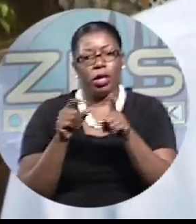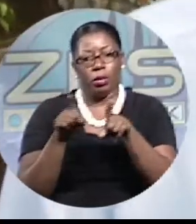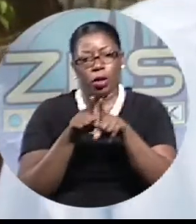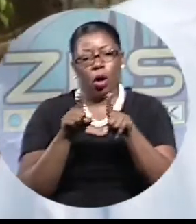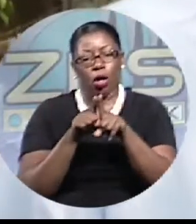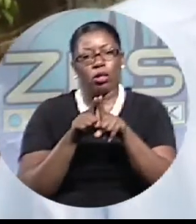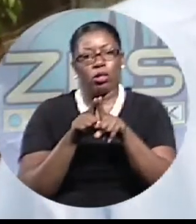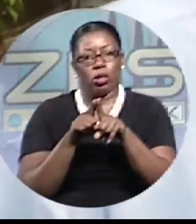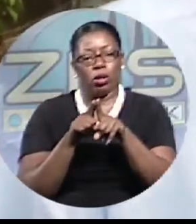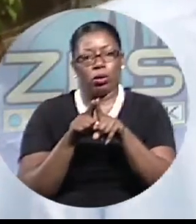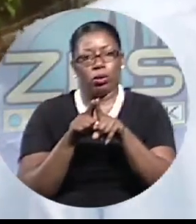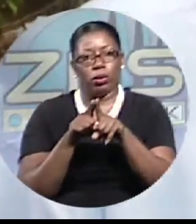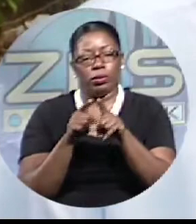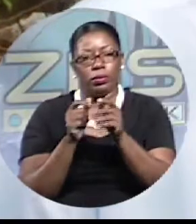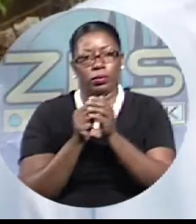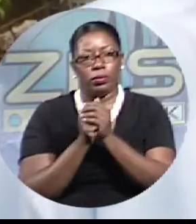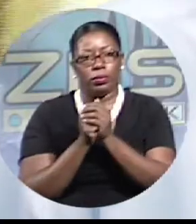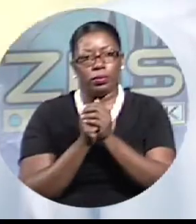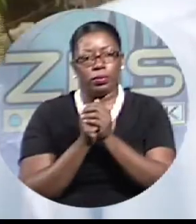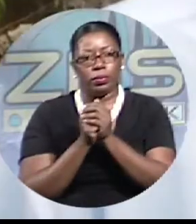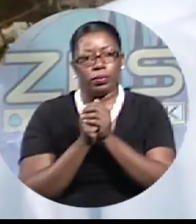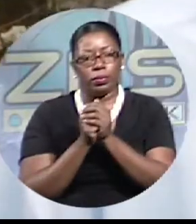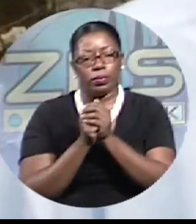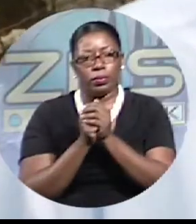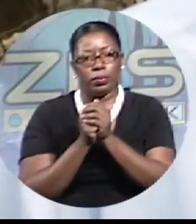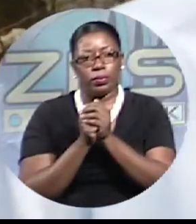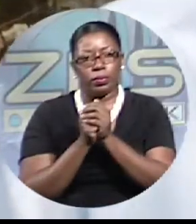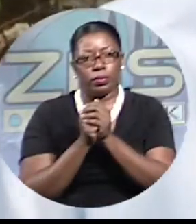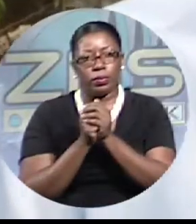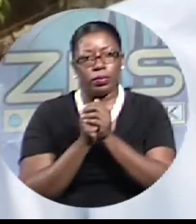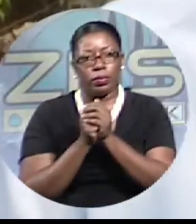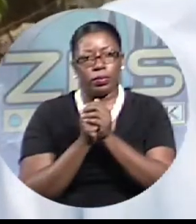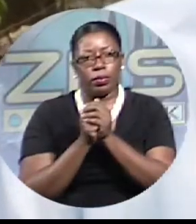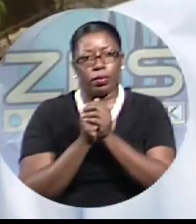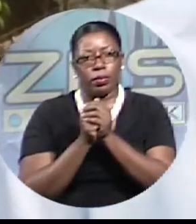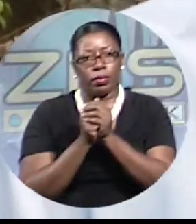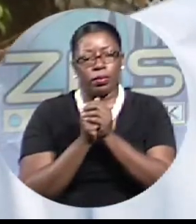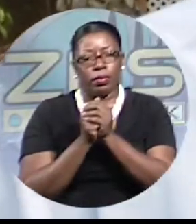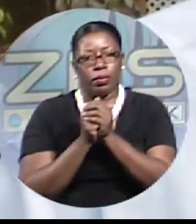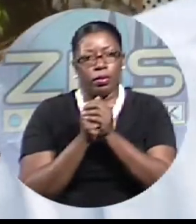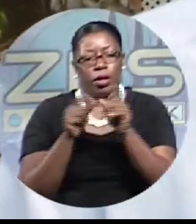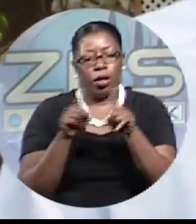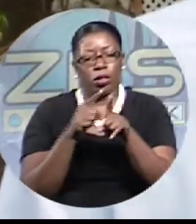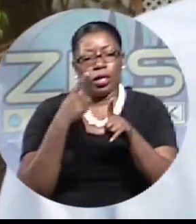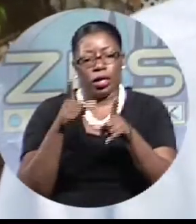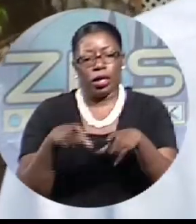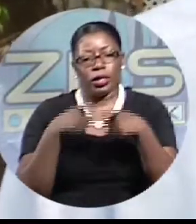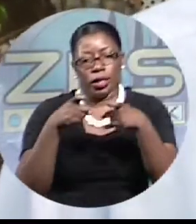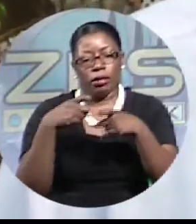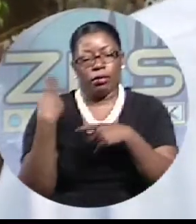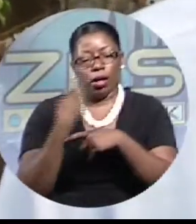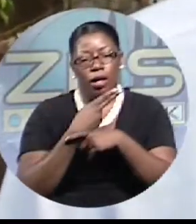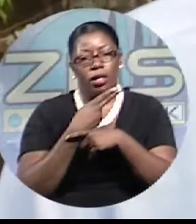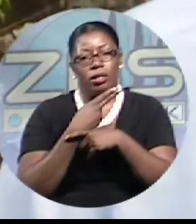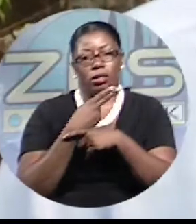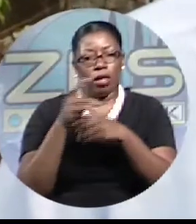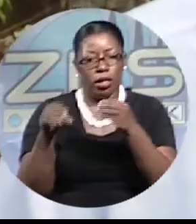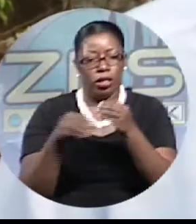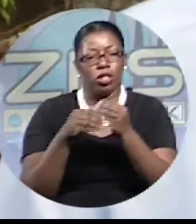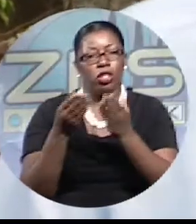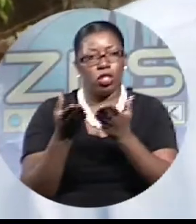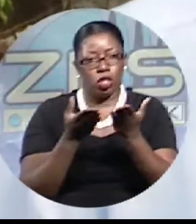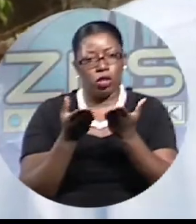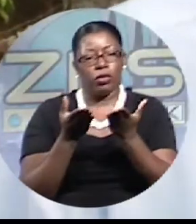offering, or they sought to offer to us additional services that they claim that they are able to